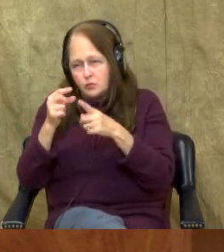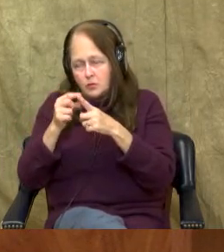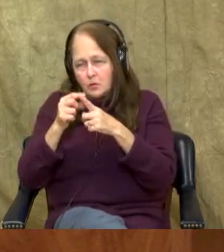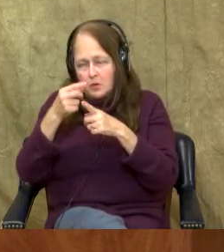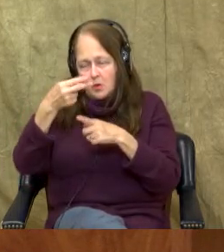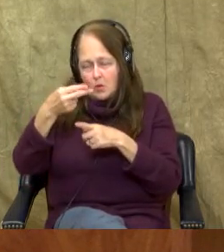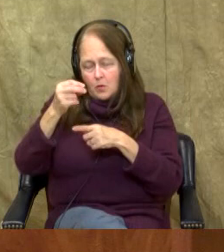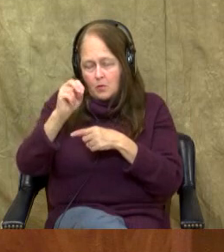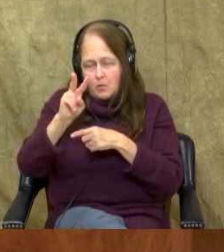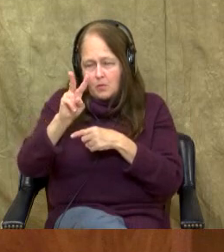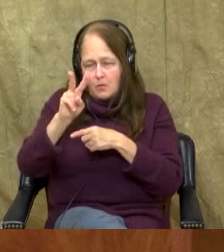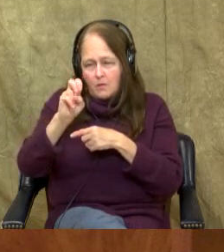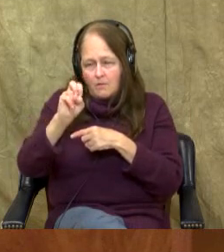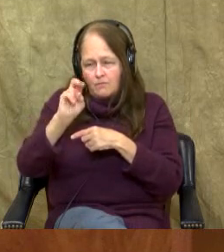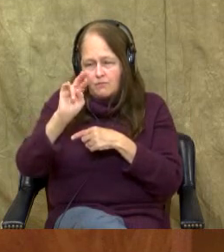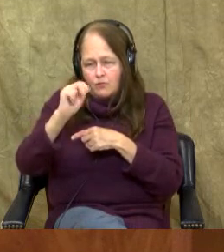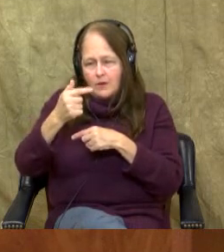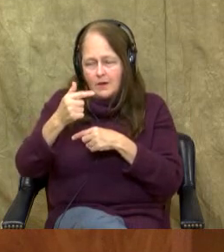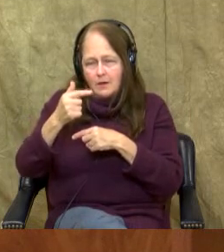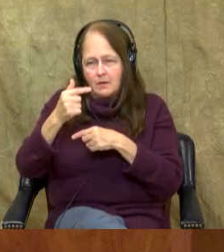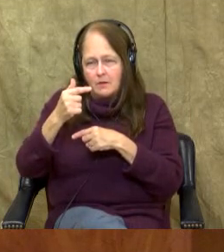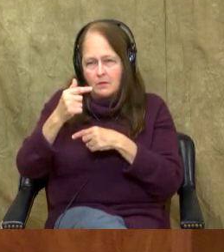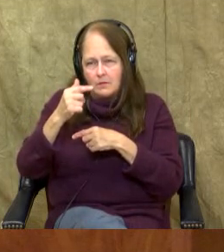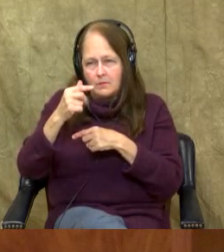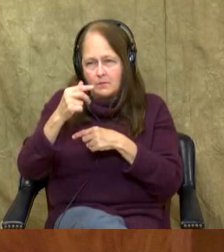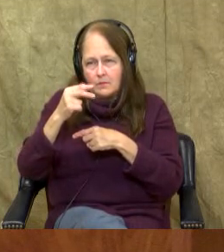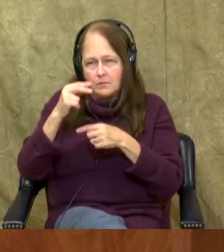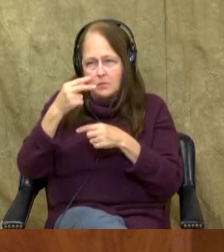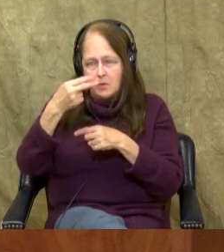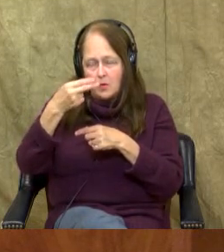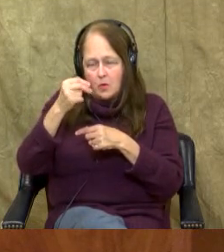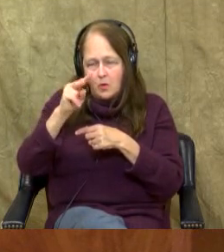Hovering. Well, what does it mean to hover?